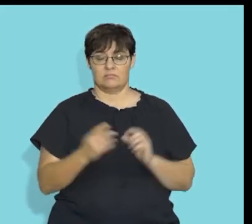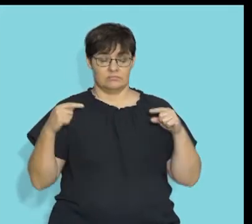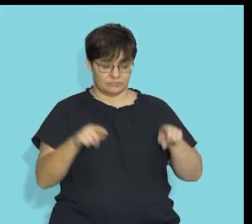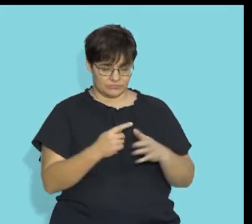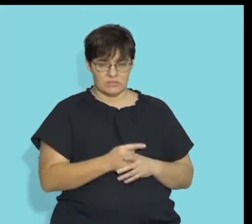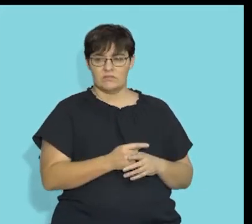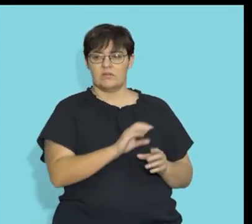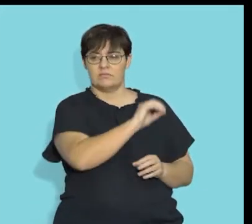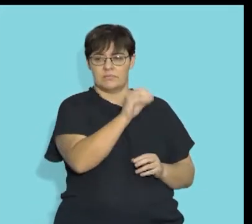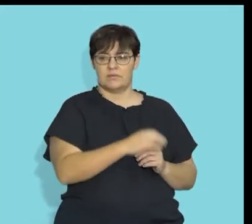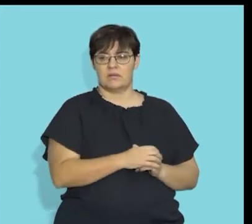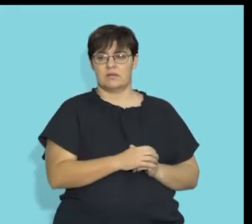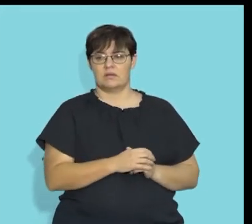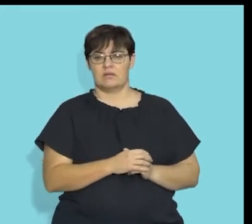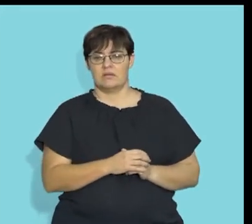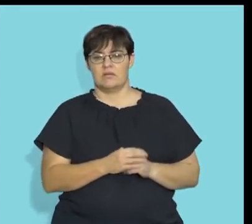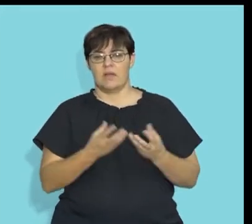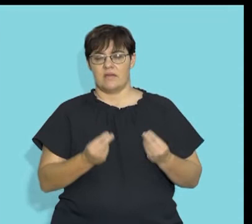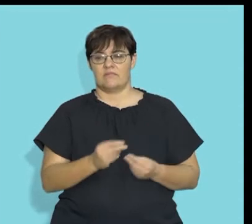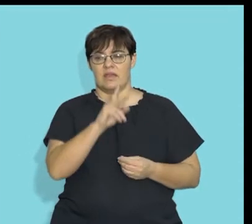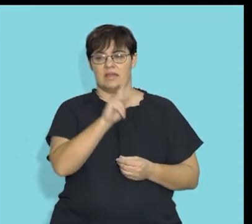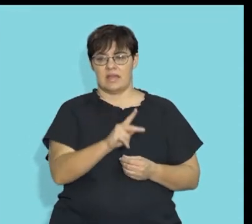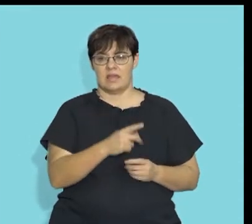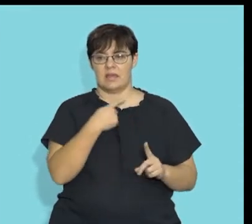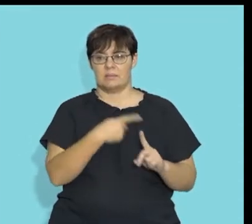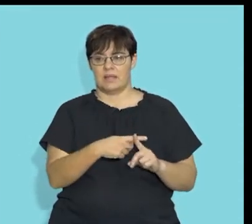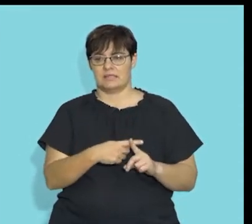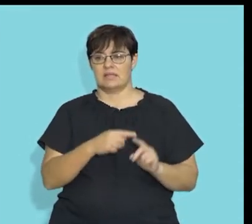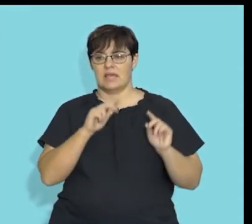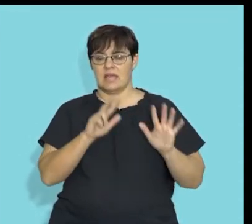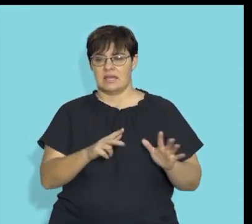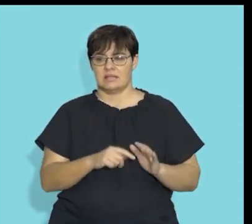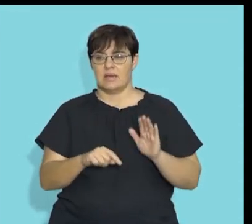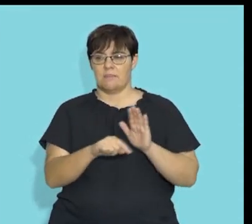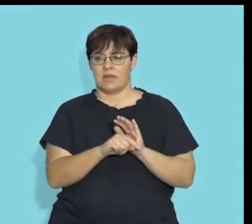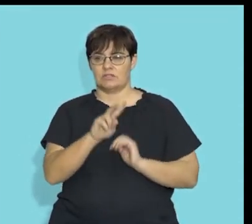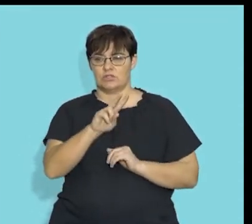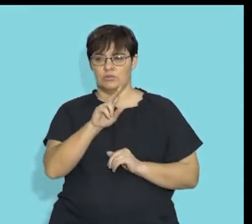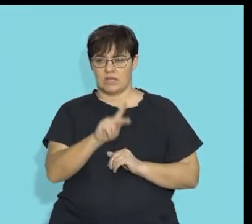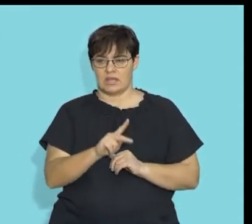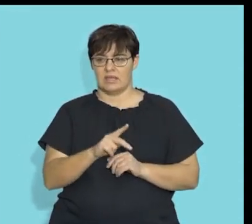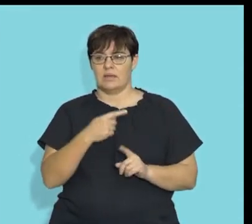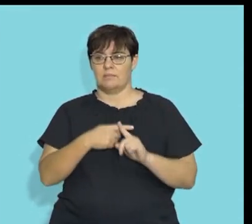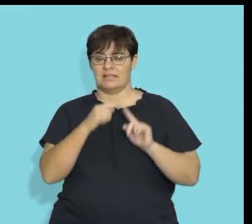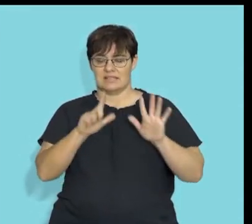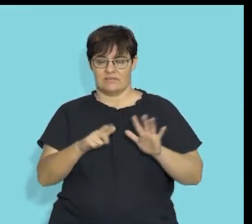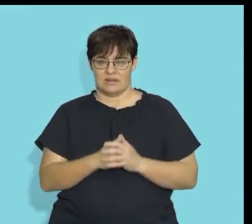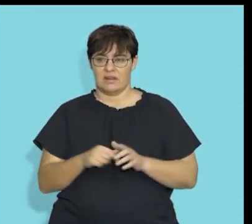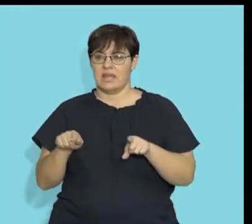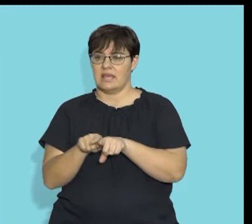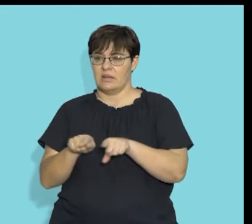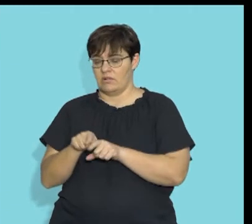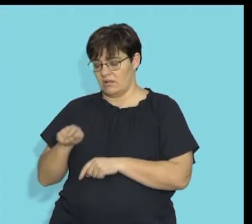If I distribute the negative in on the left, I'm going to have k plus 8 minus 2k plus